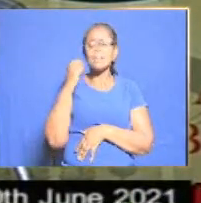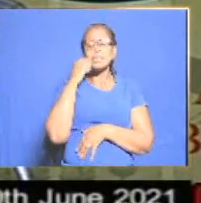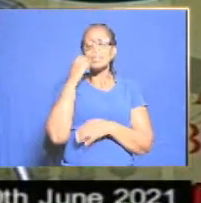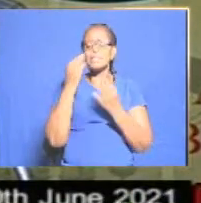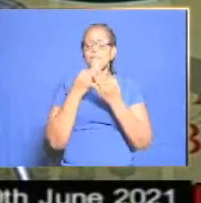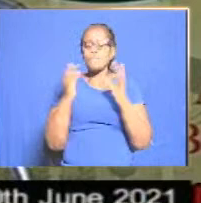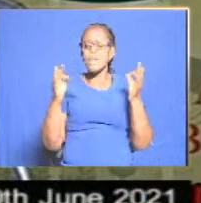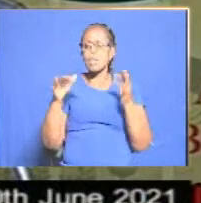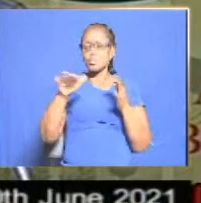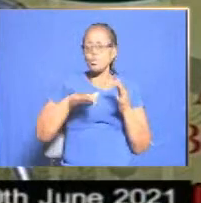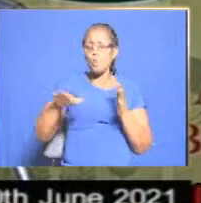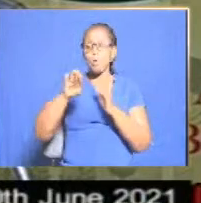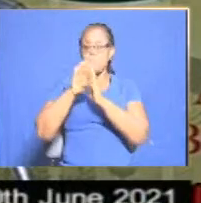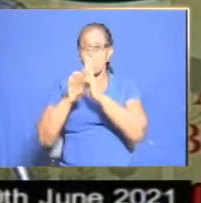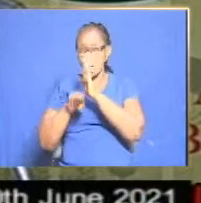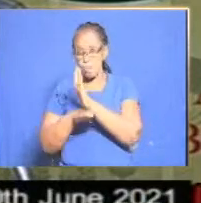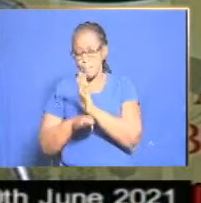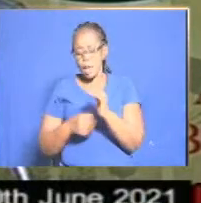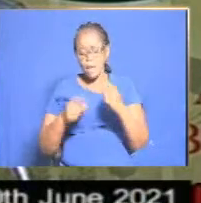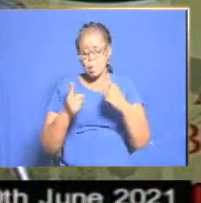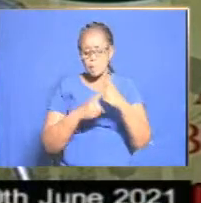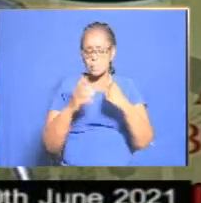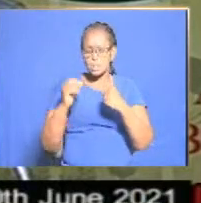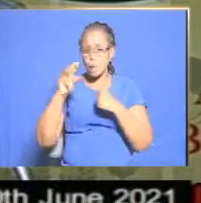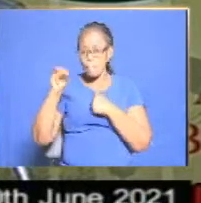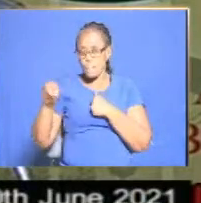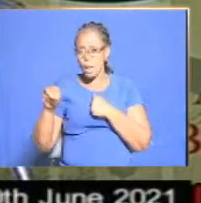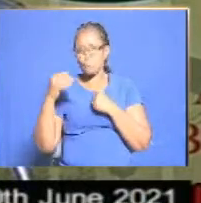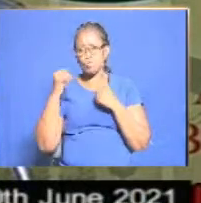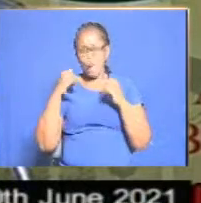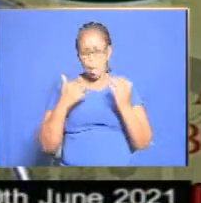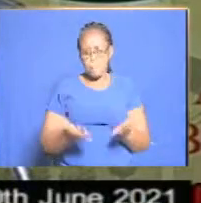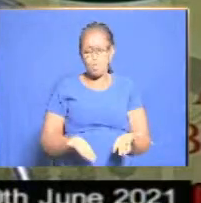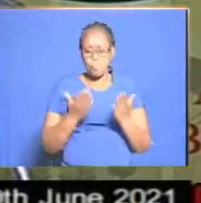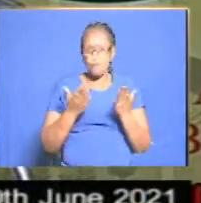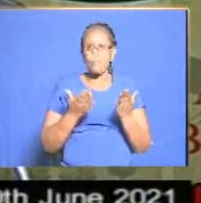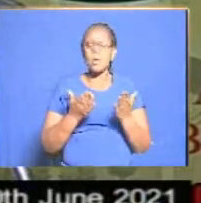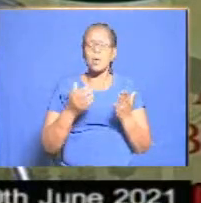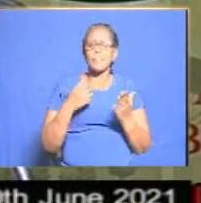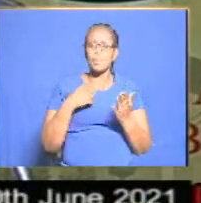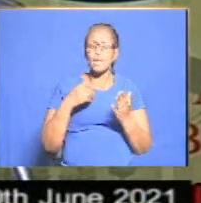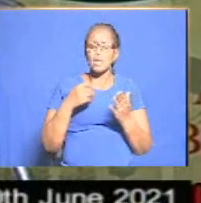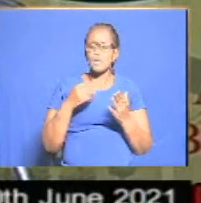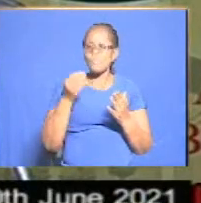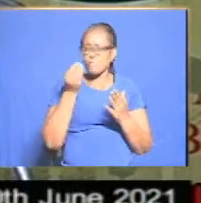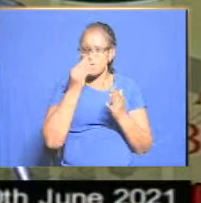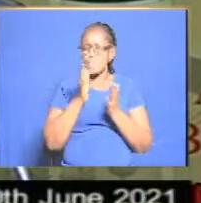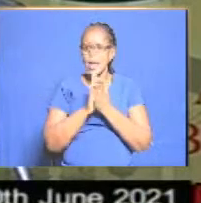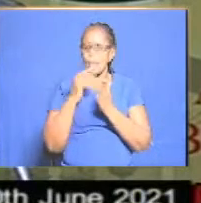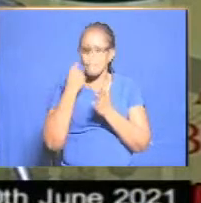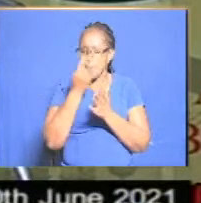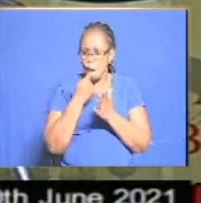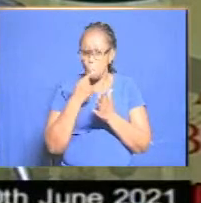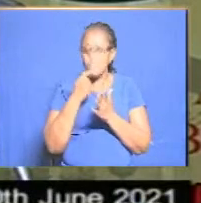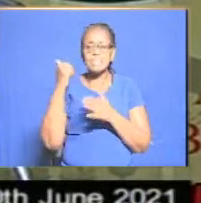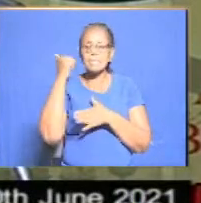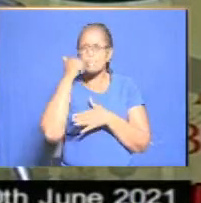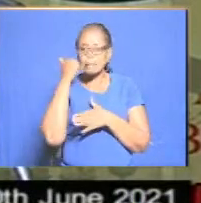program, and ₱60 million for modernization of foot and mouth disease laboratory and related activities.